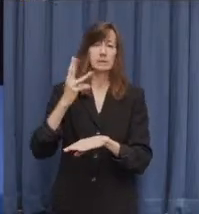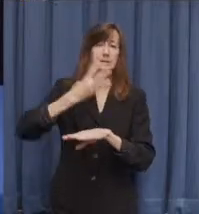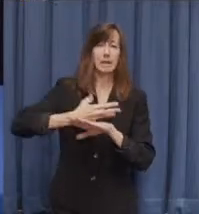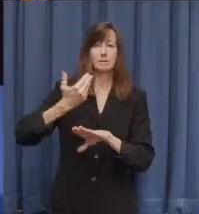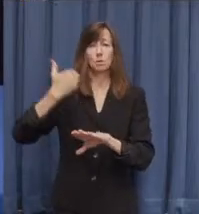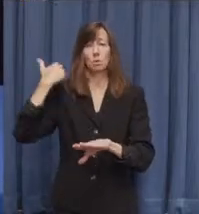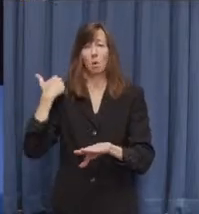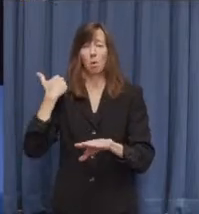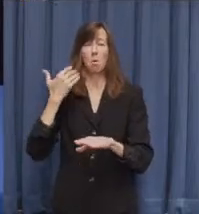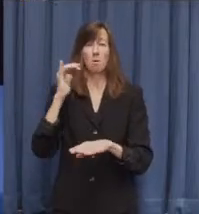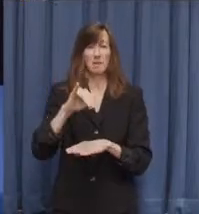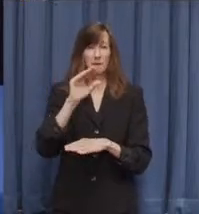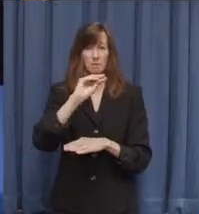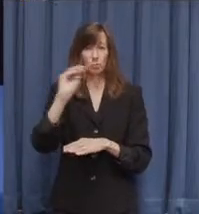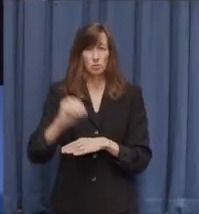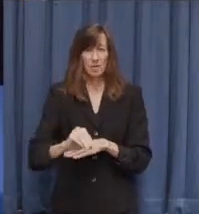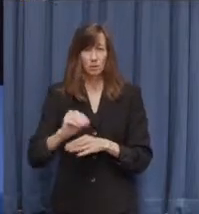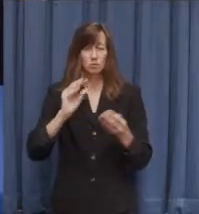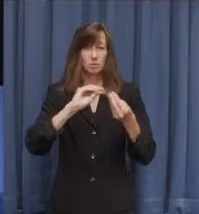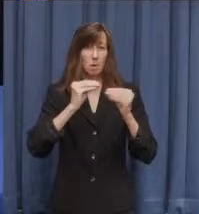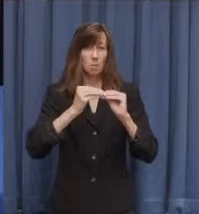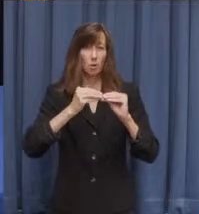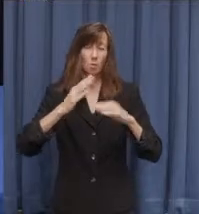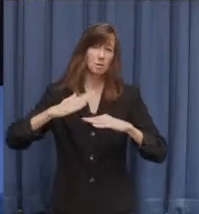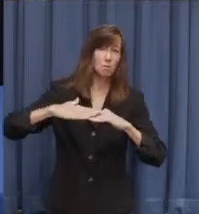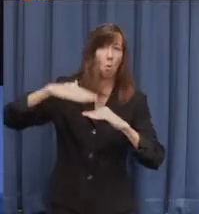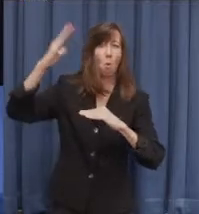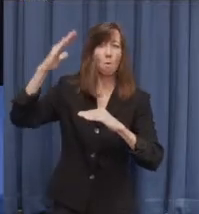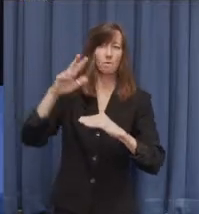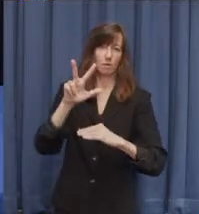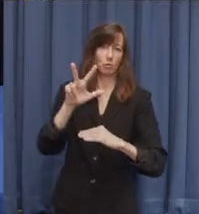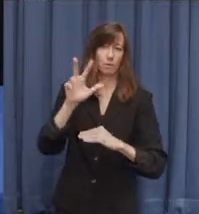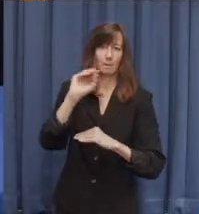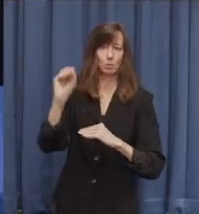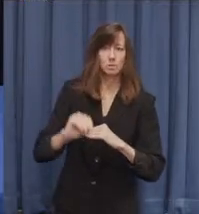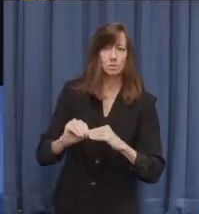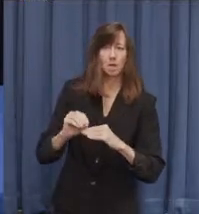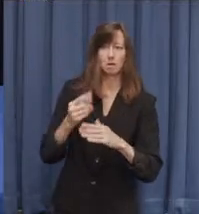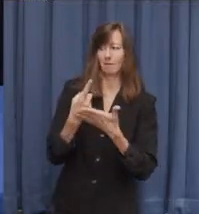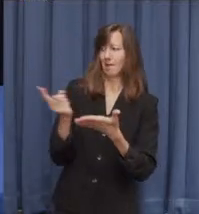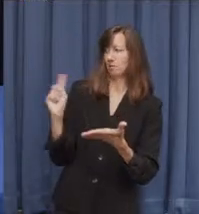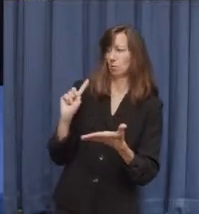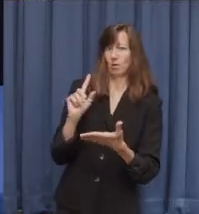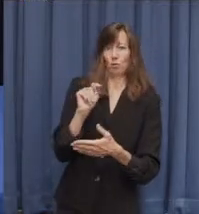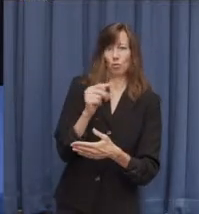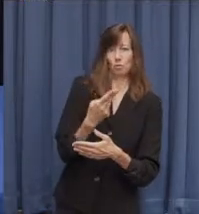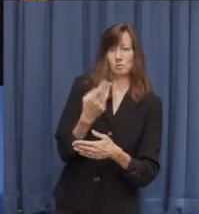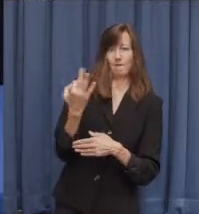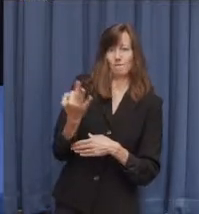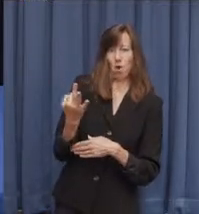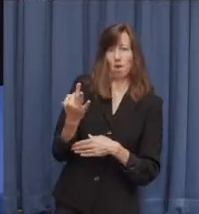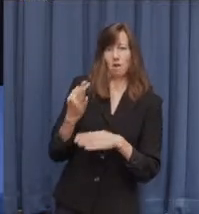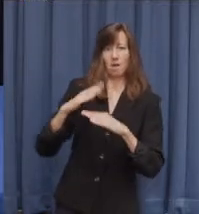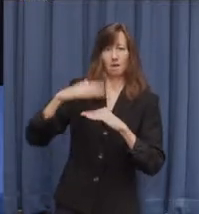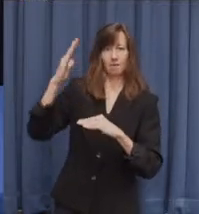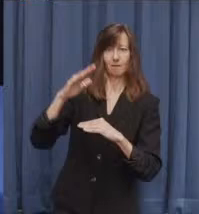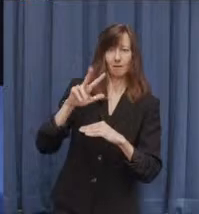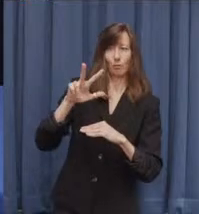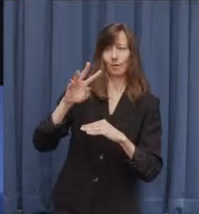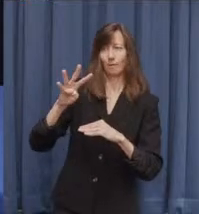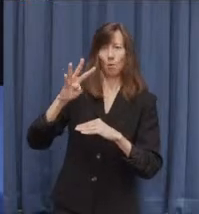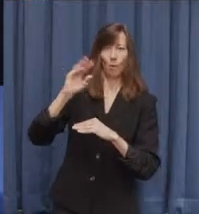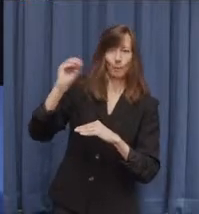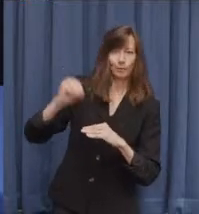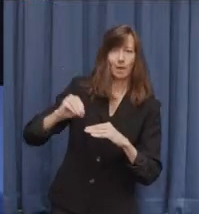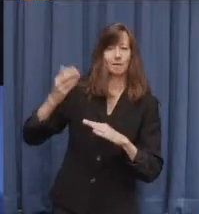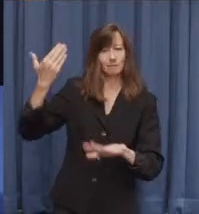over 3% last Thursday and Friday. So this is all going to somewhat go back